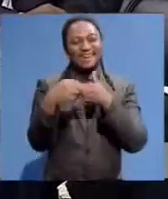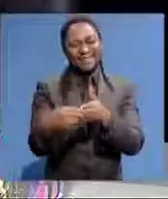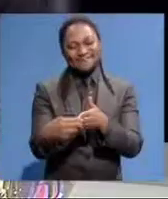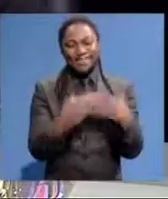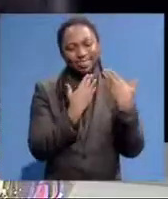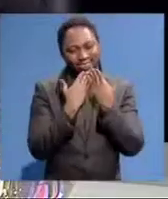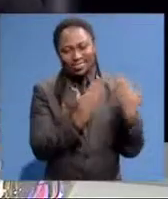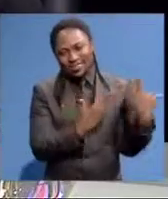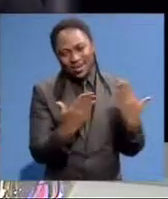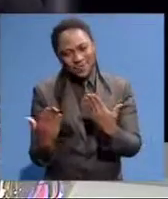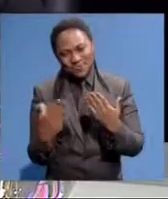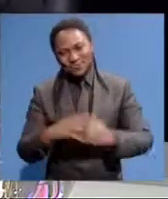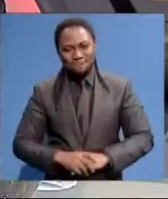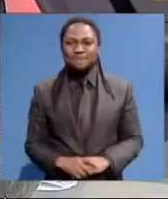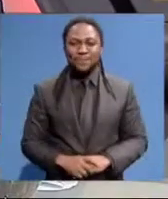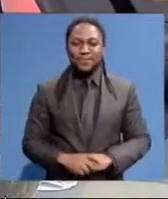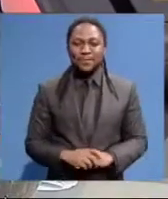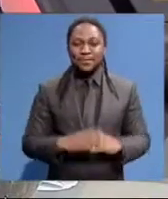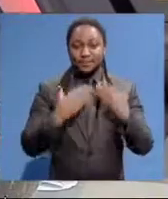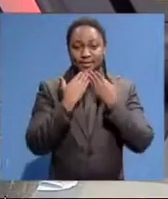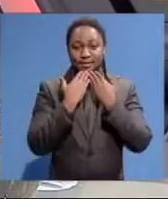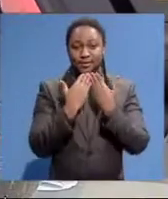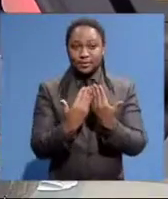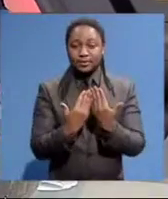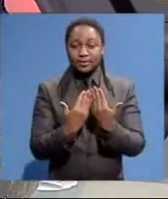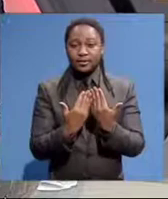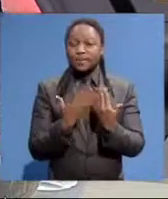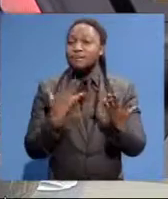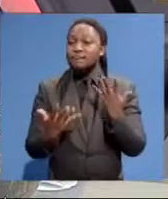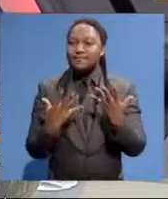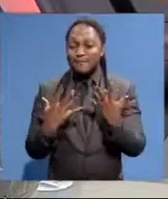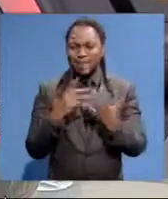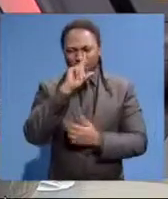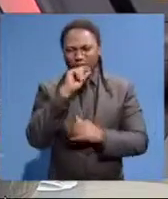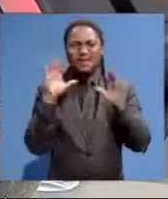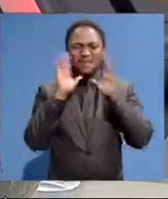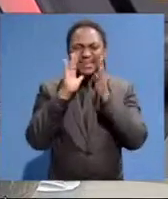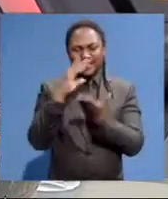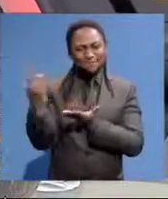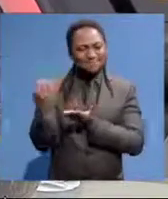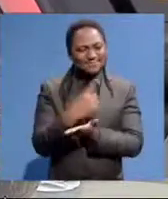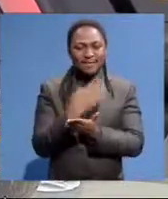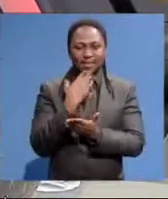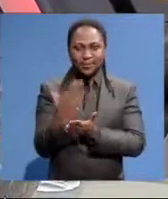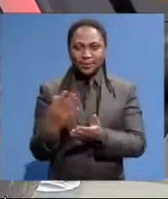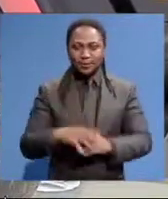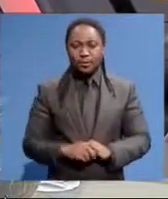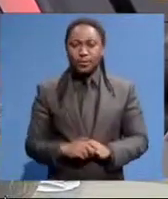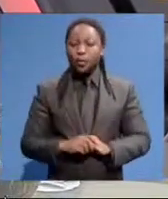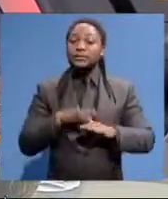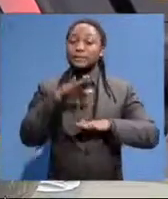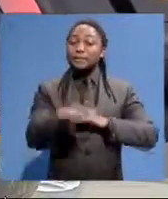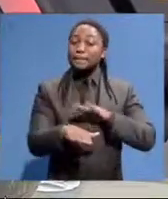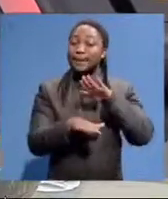So thank you very, very much indeed. And thanks as well, while you're sending through your messages, remembering the release. We're going to be taking you step by step as